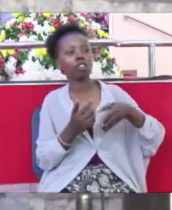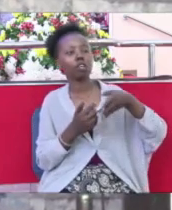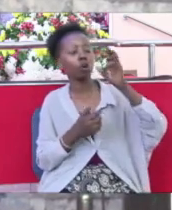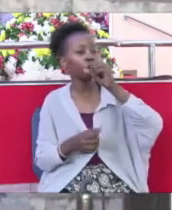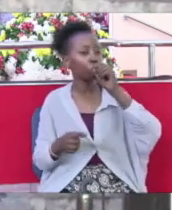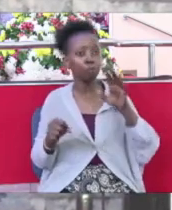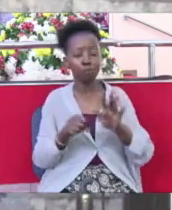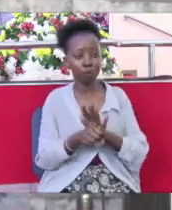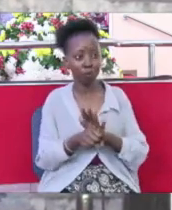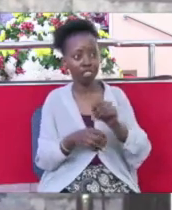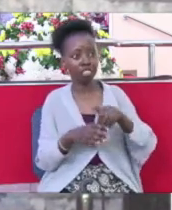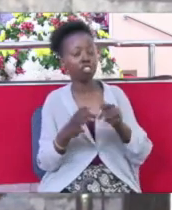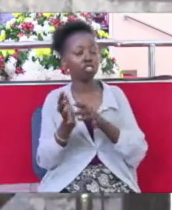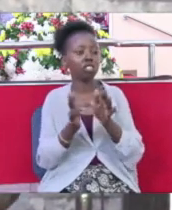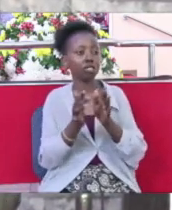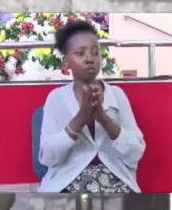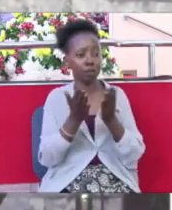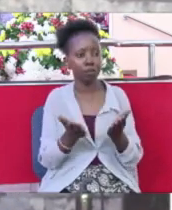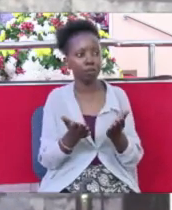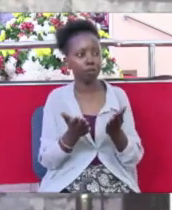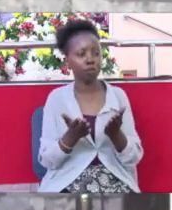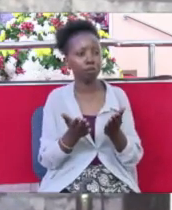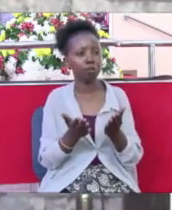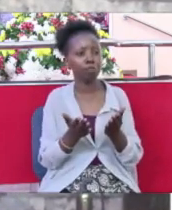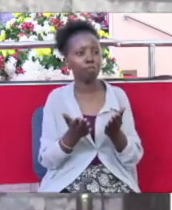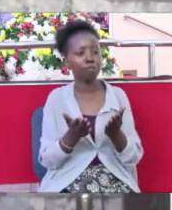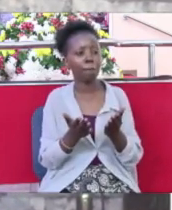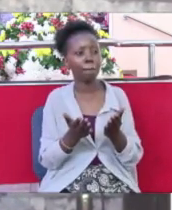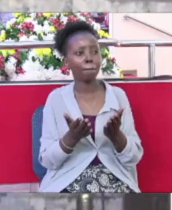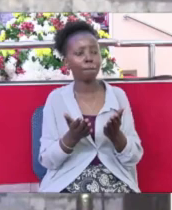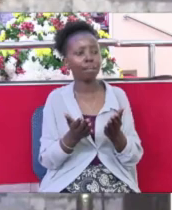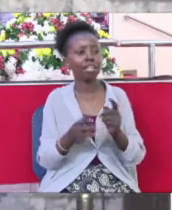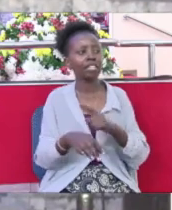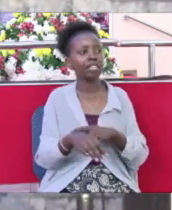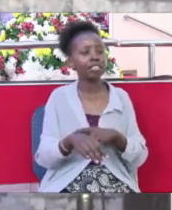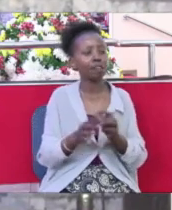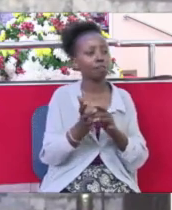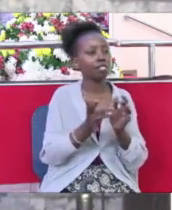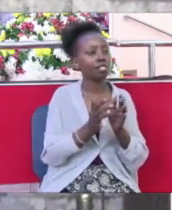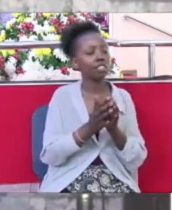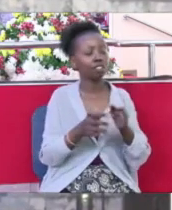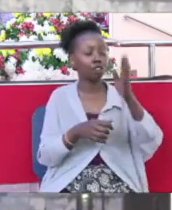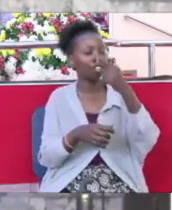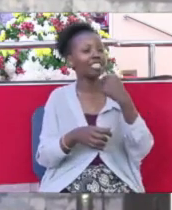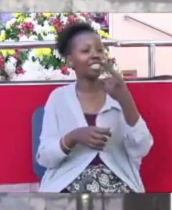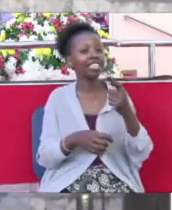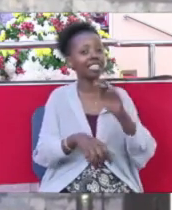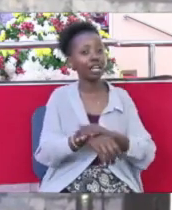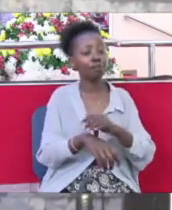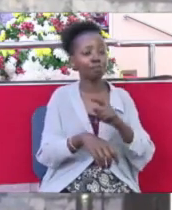like ahadi ambayo ilionyeshwa pale Mwanzo 18, he had when it was said that she was to get a child. Aliposikia ataweza